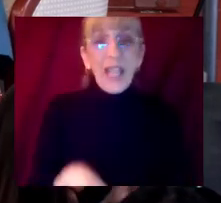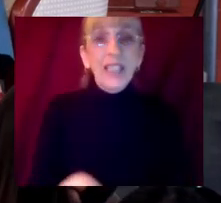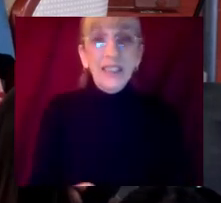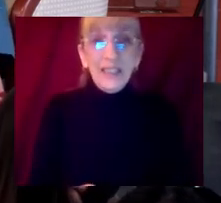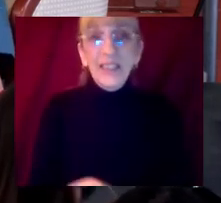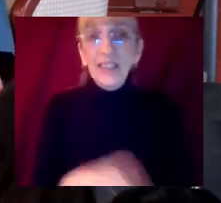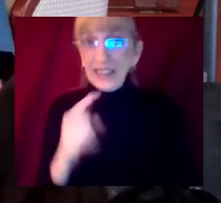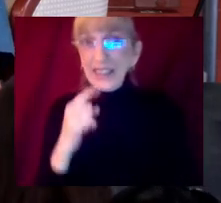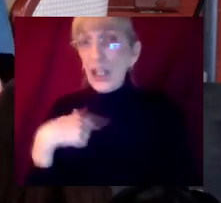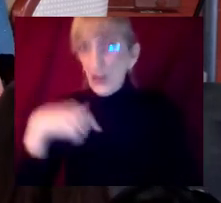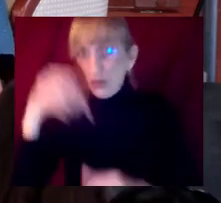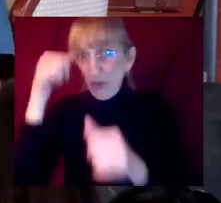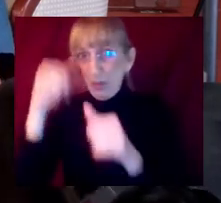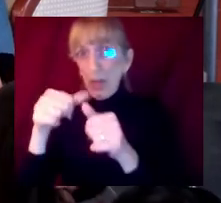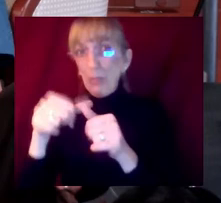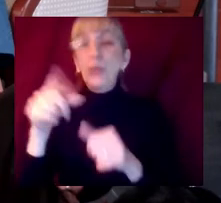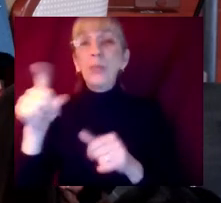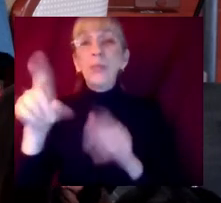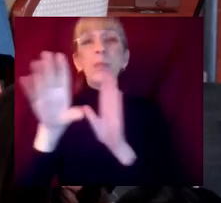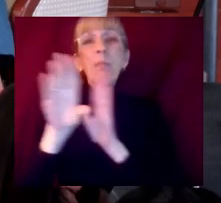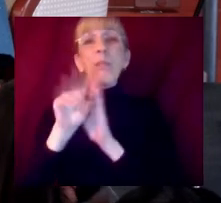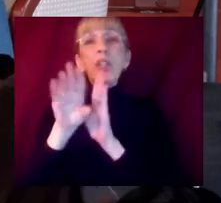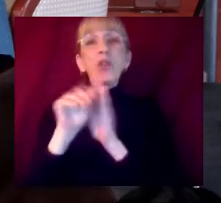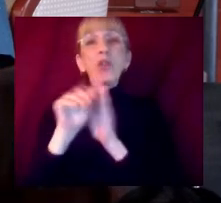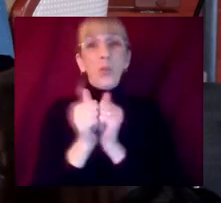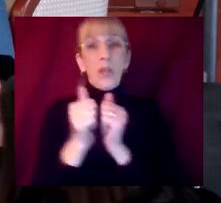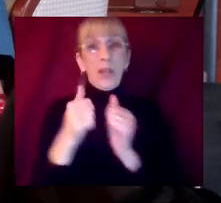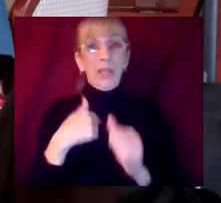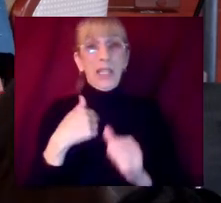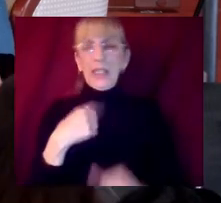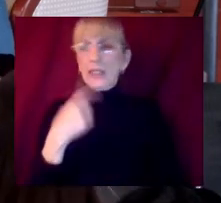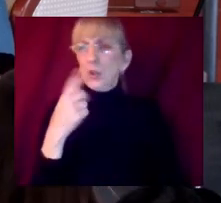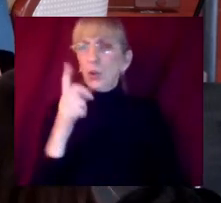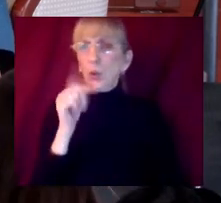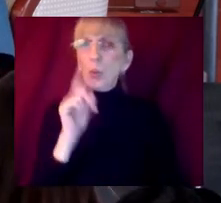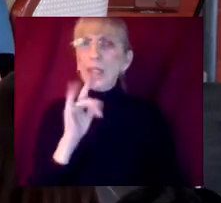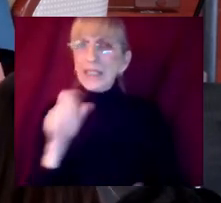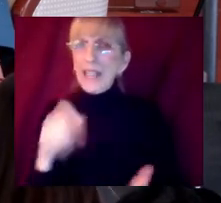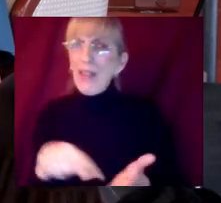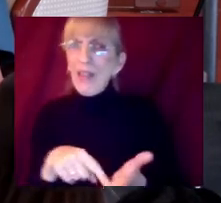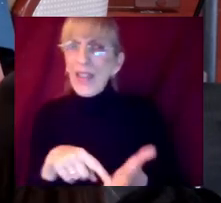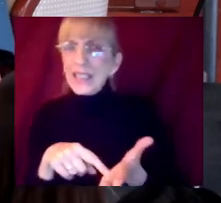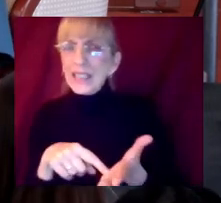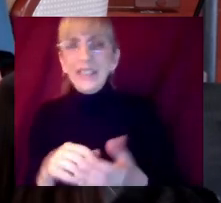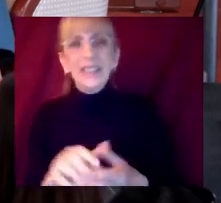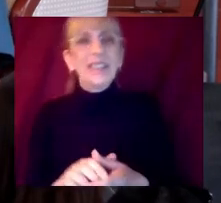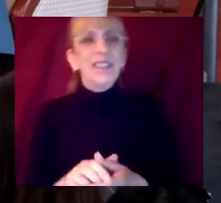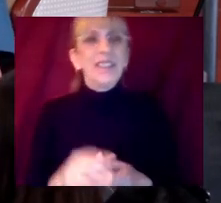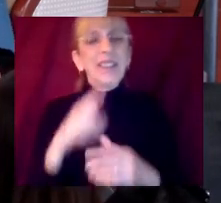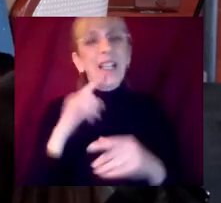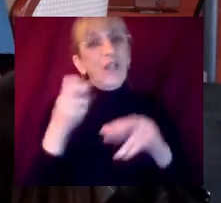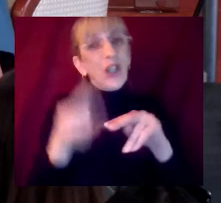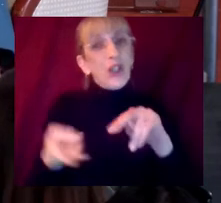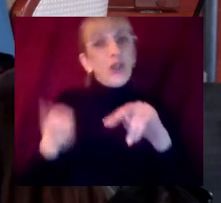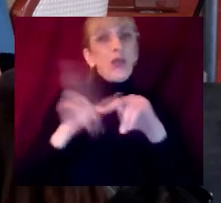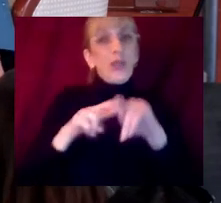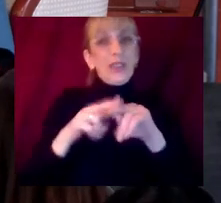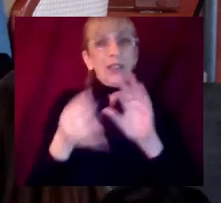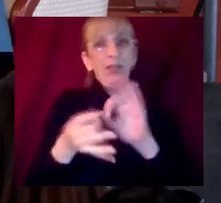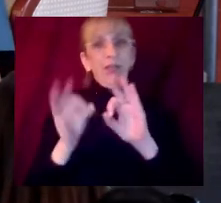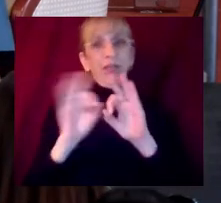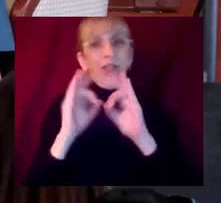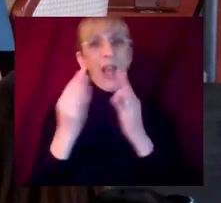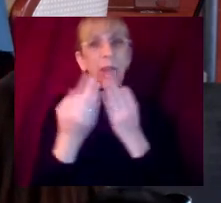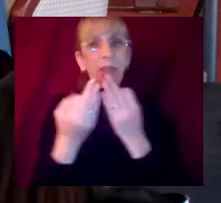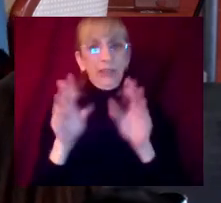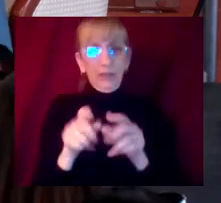I remembered. She took a picture with me early on. I said, who is this? She said, that's going to be. Got to increase the number by ones. I